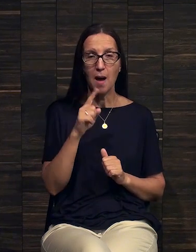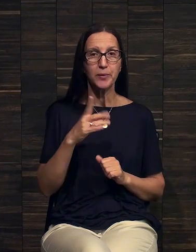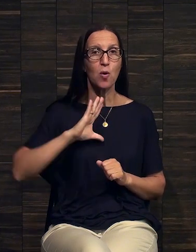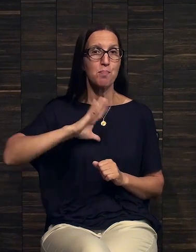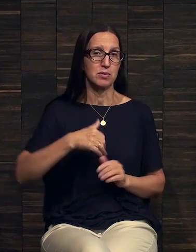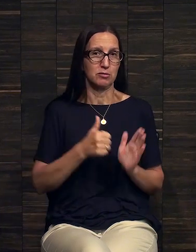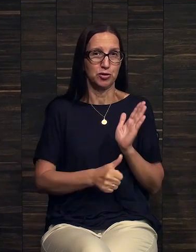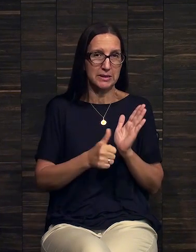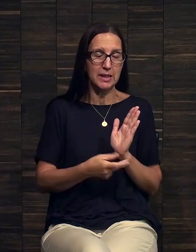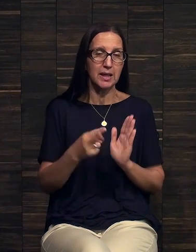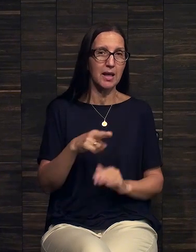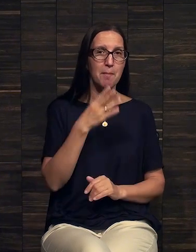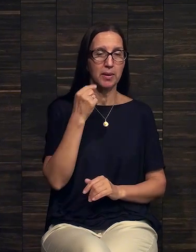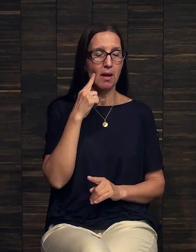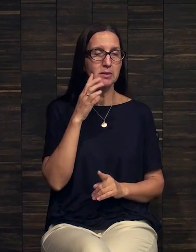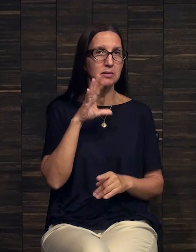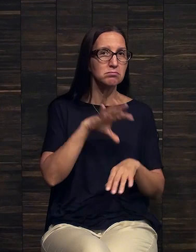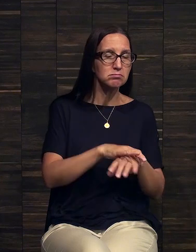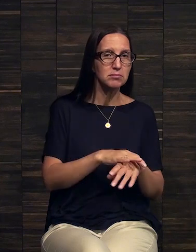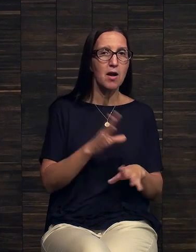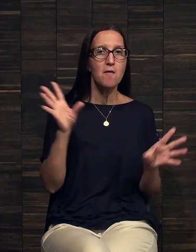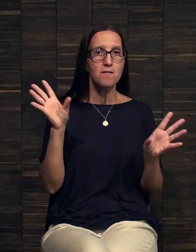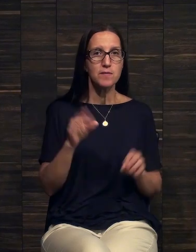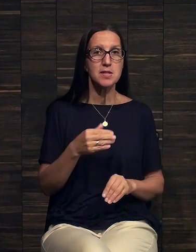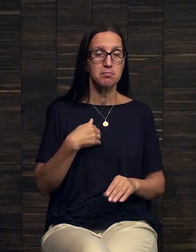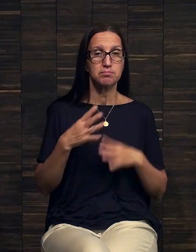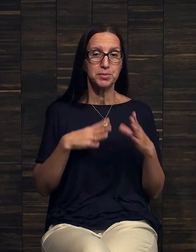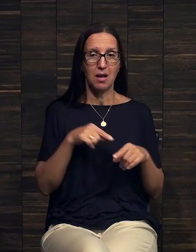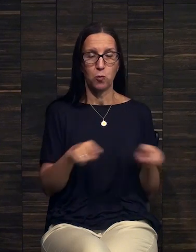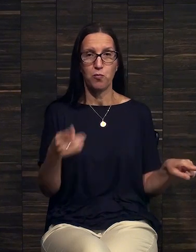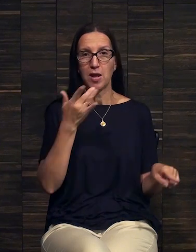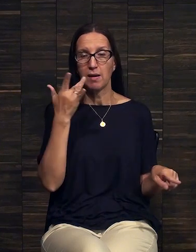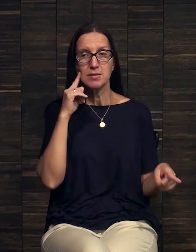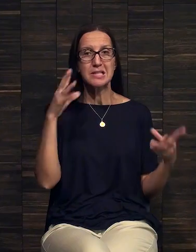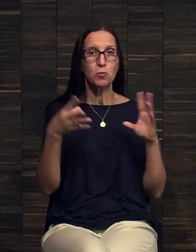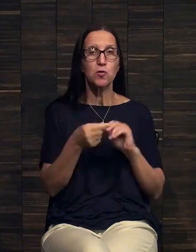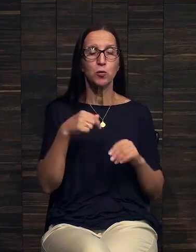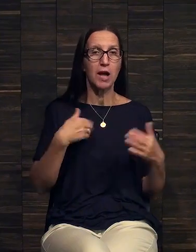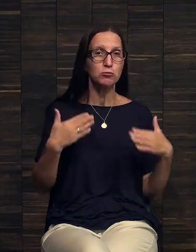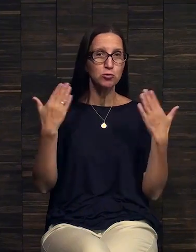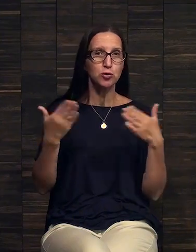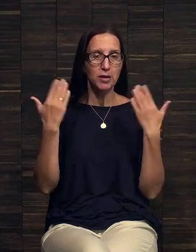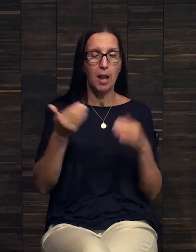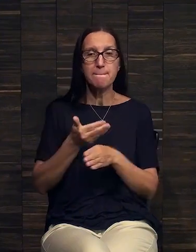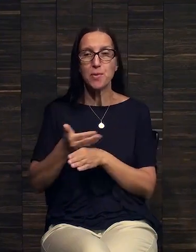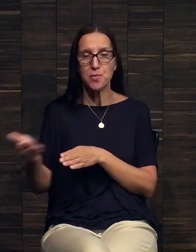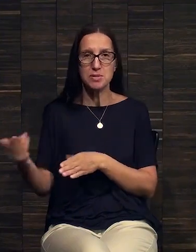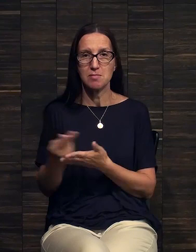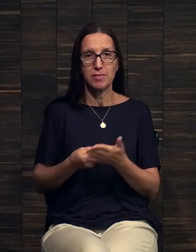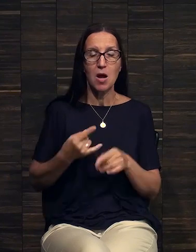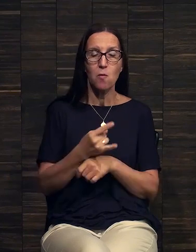60s, there was the enemy image. And after the 60s, I tried to to capture the